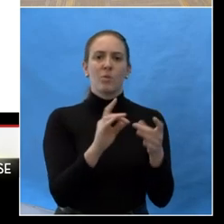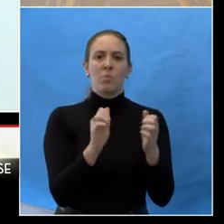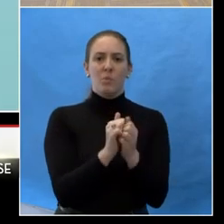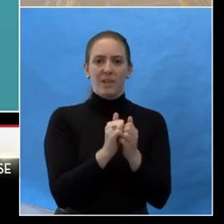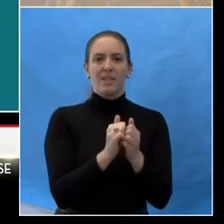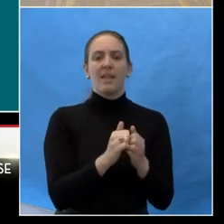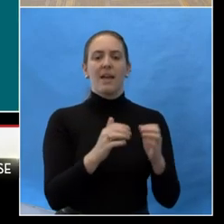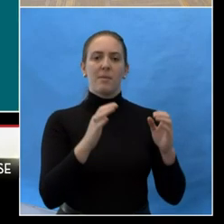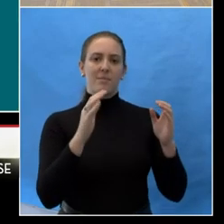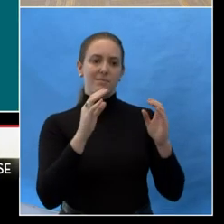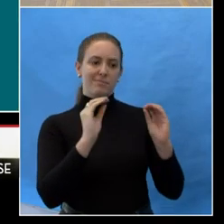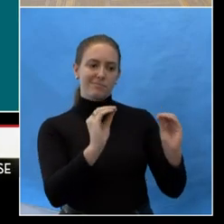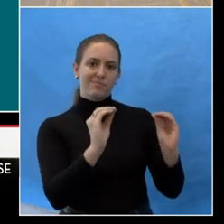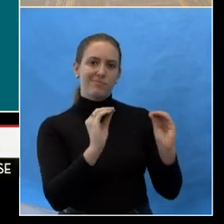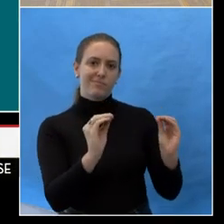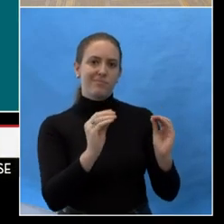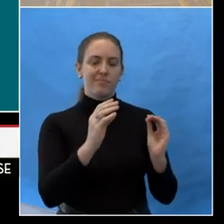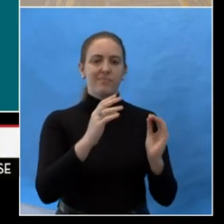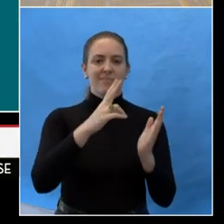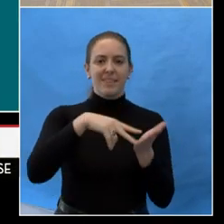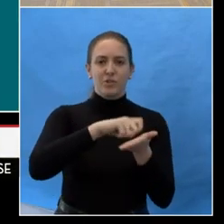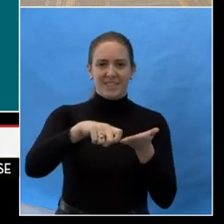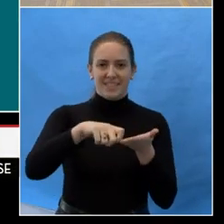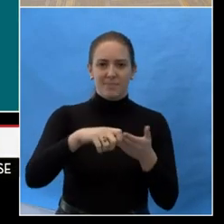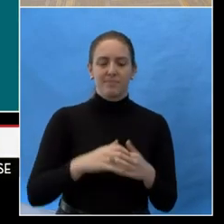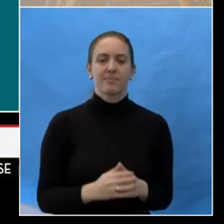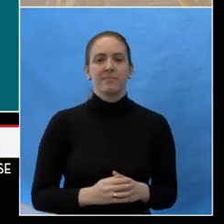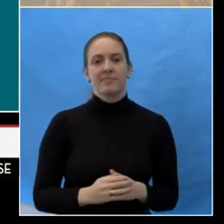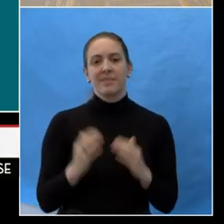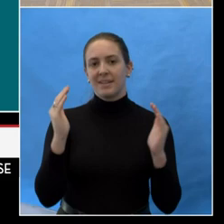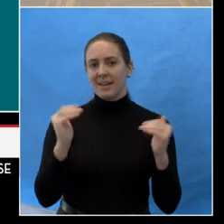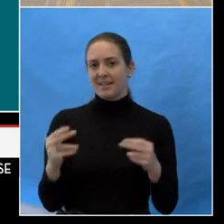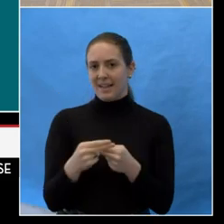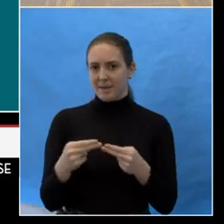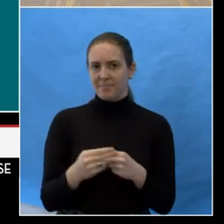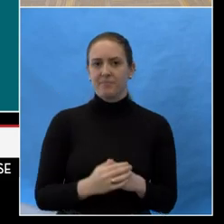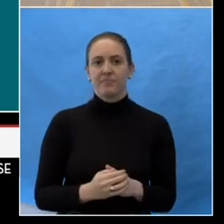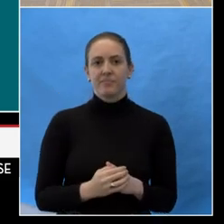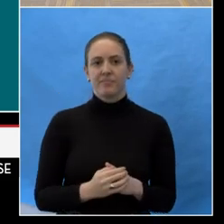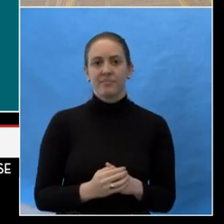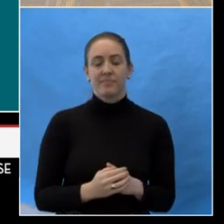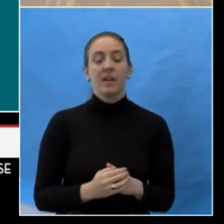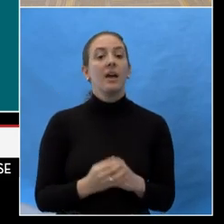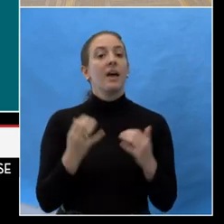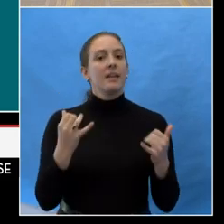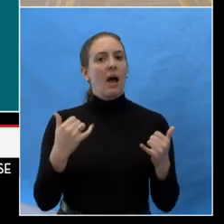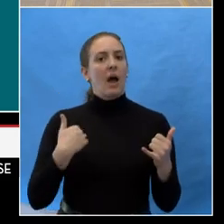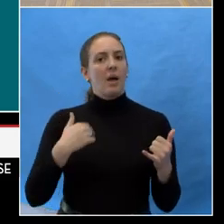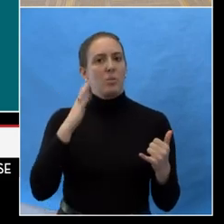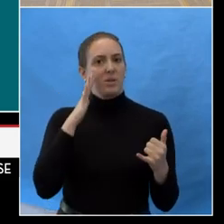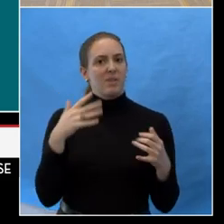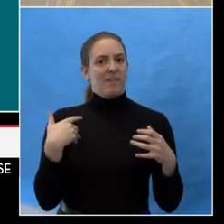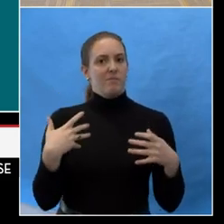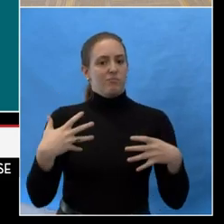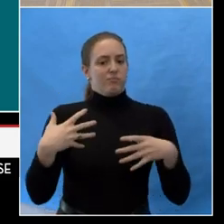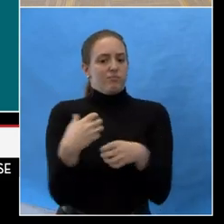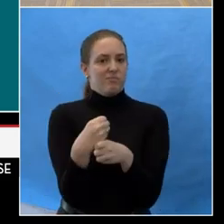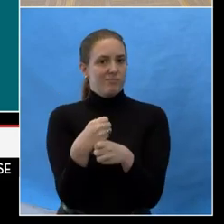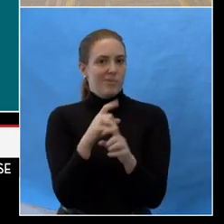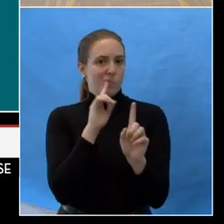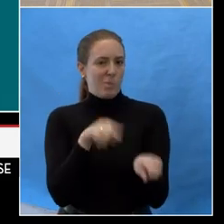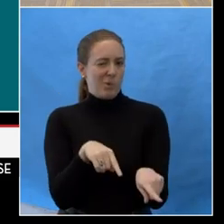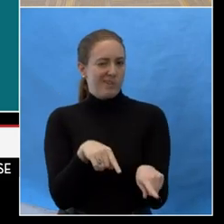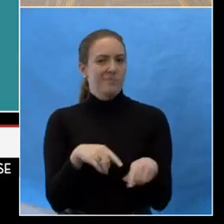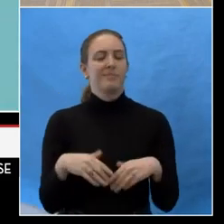please. Now I will provide an overview of the recommendations for structured literacy instruction outlined in the report.